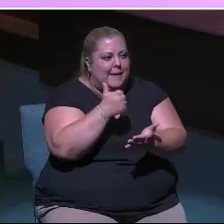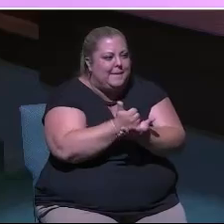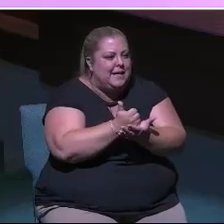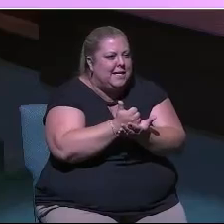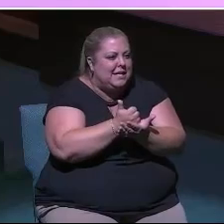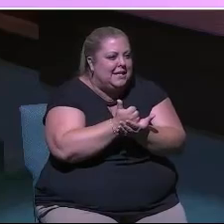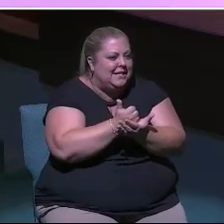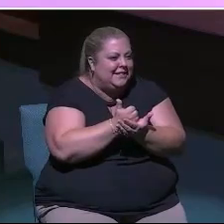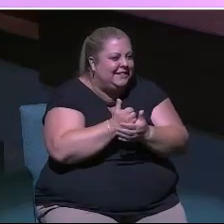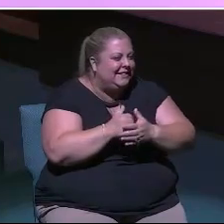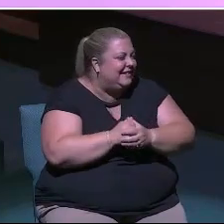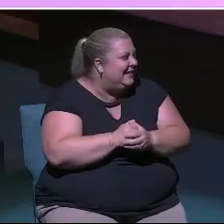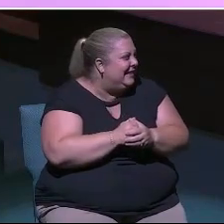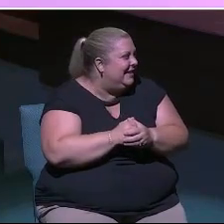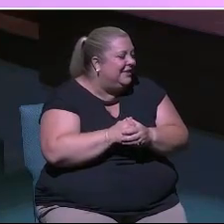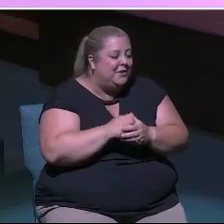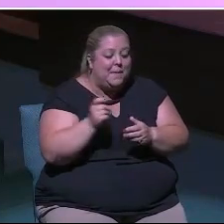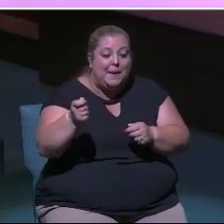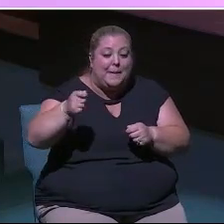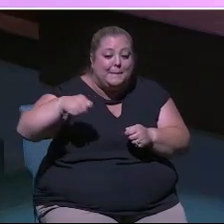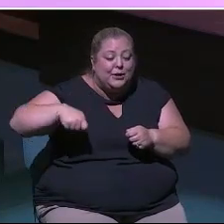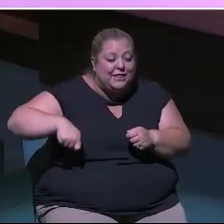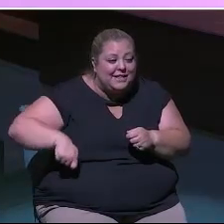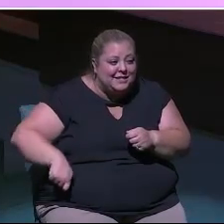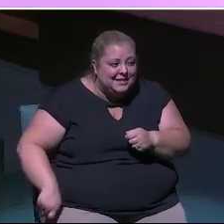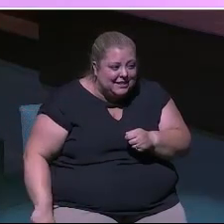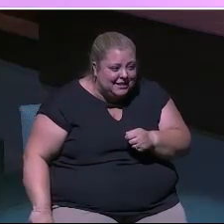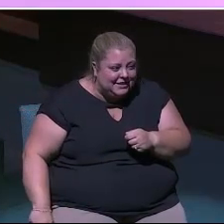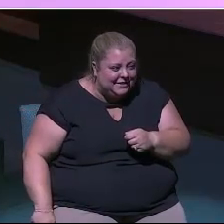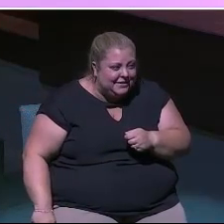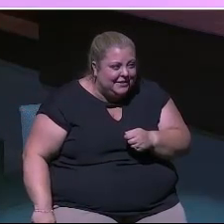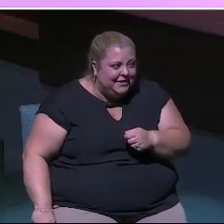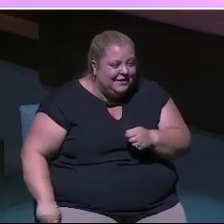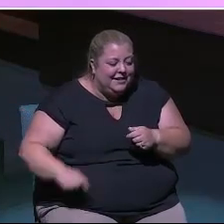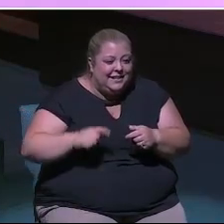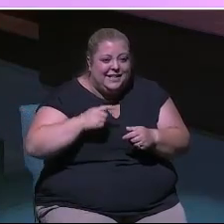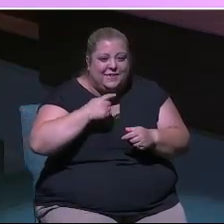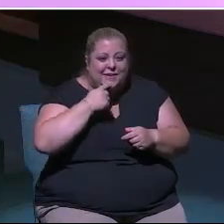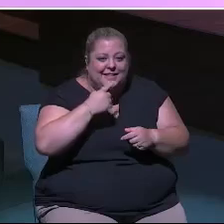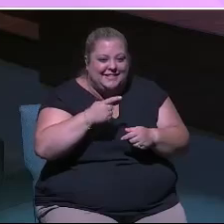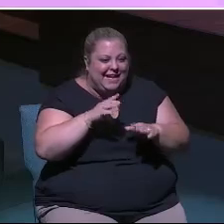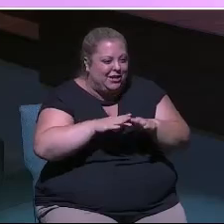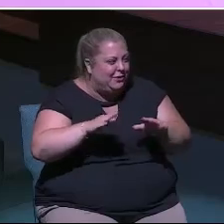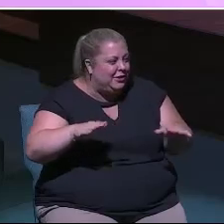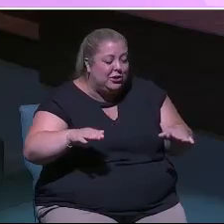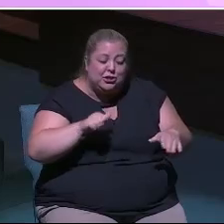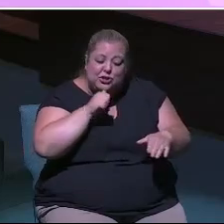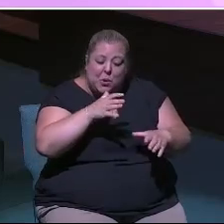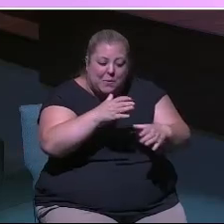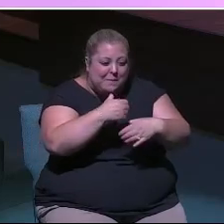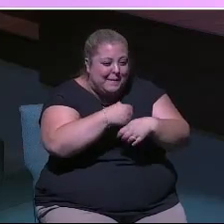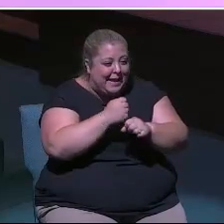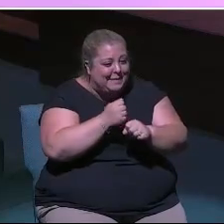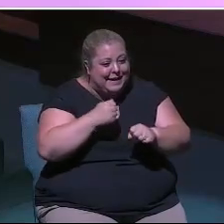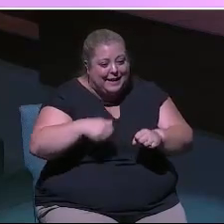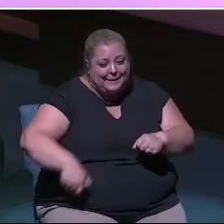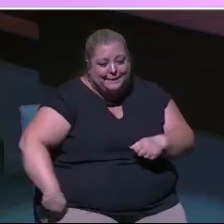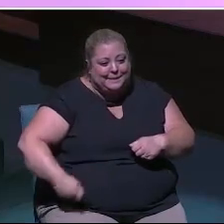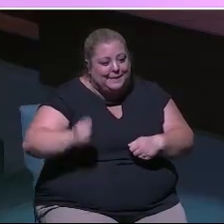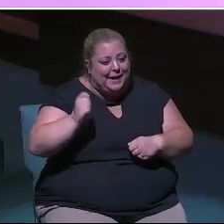Amen. Now allow me to put this down. And as we say to our children, don't make me get it again.